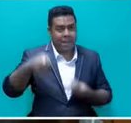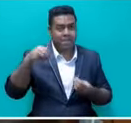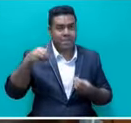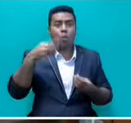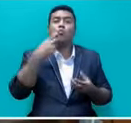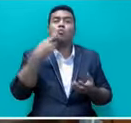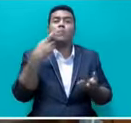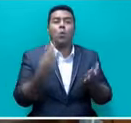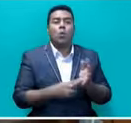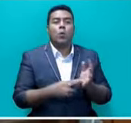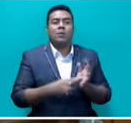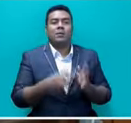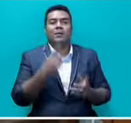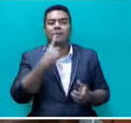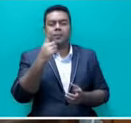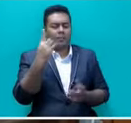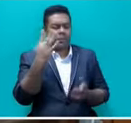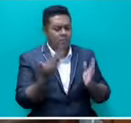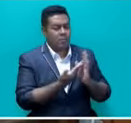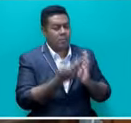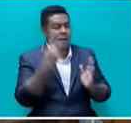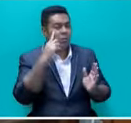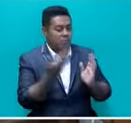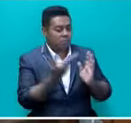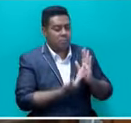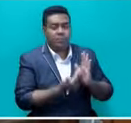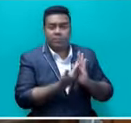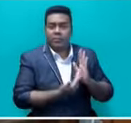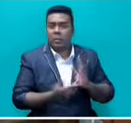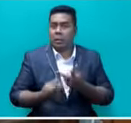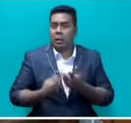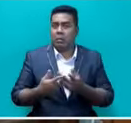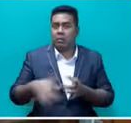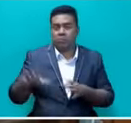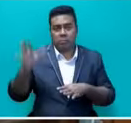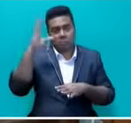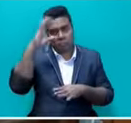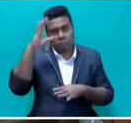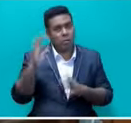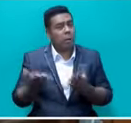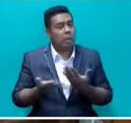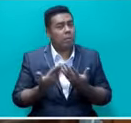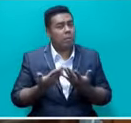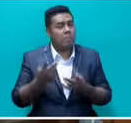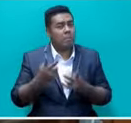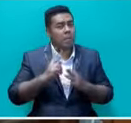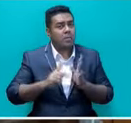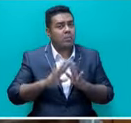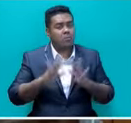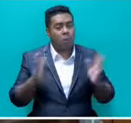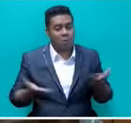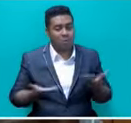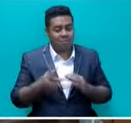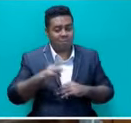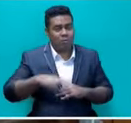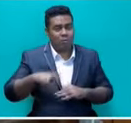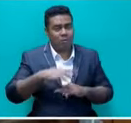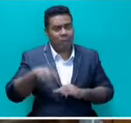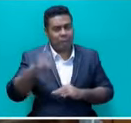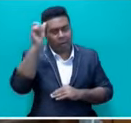report. They've looked at research in other jurisdictions. And I think they do acknowledge,